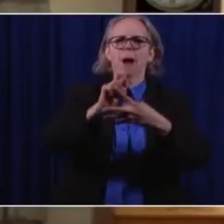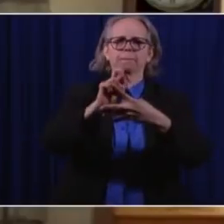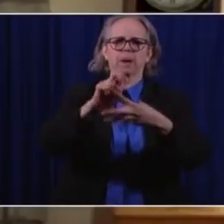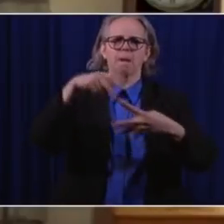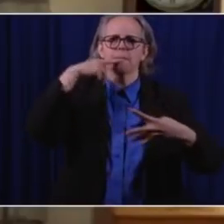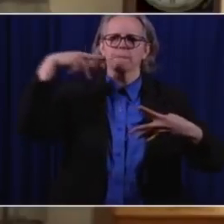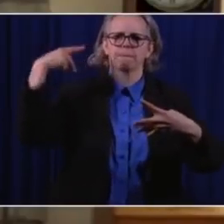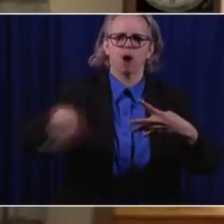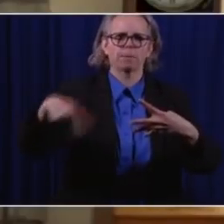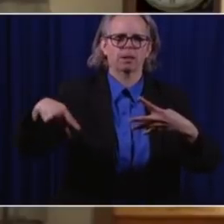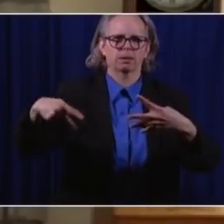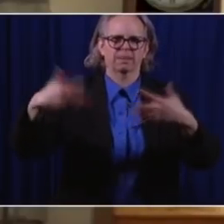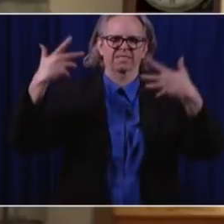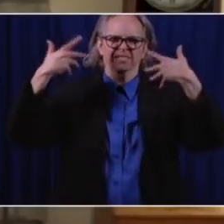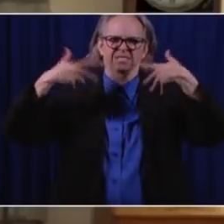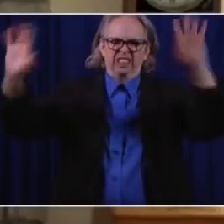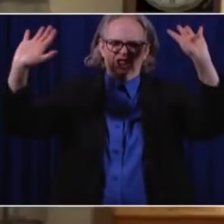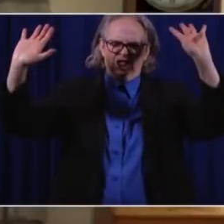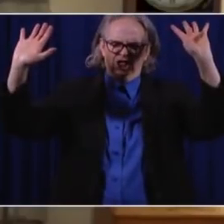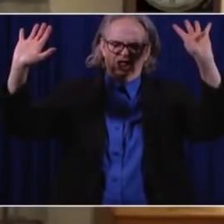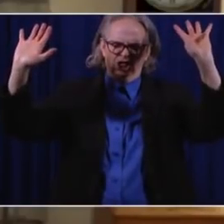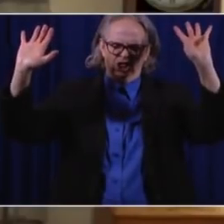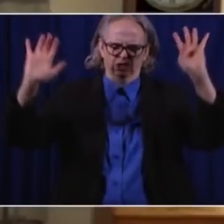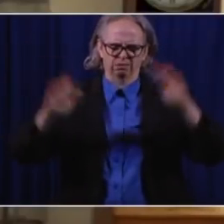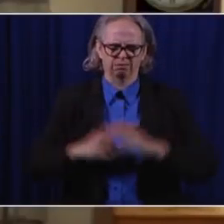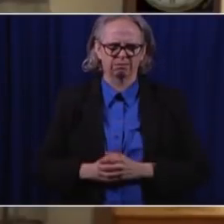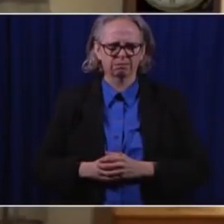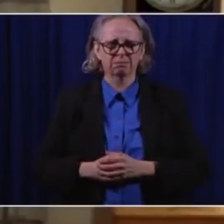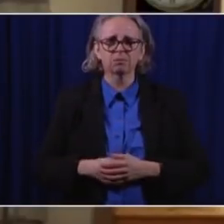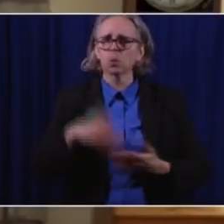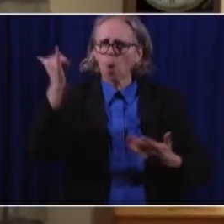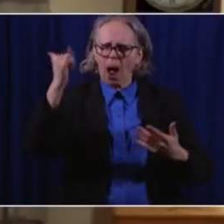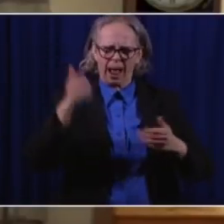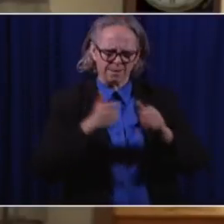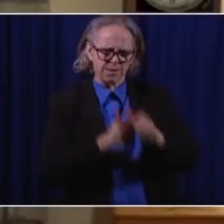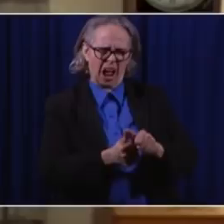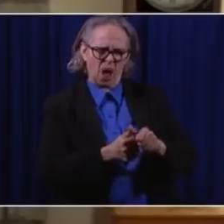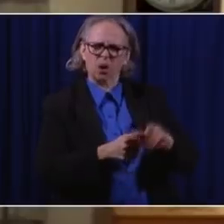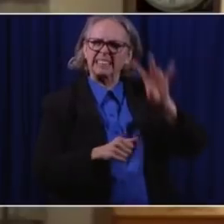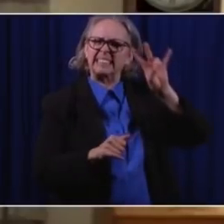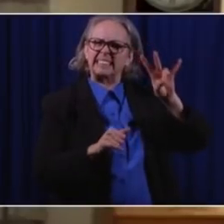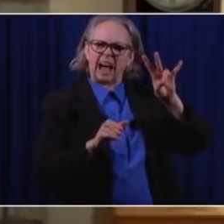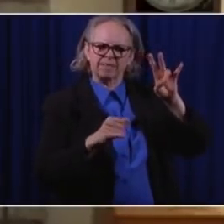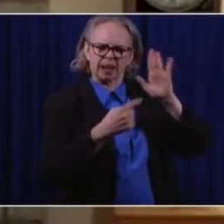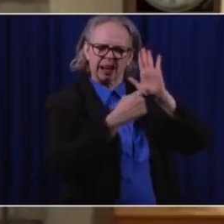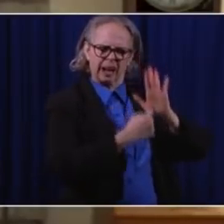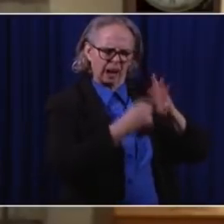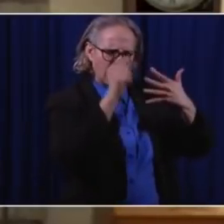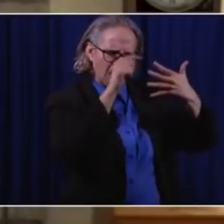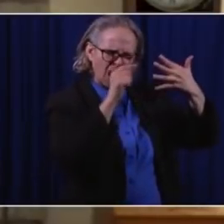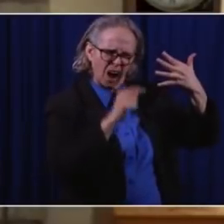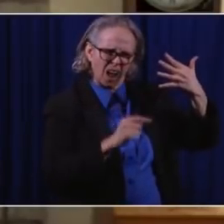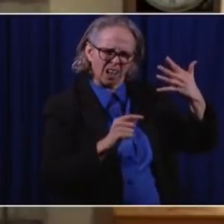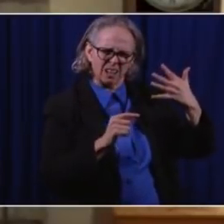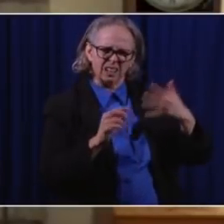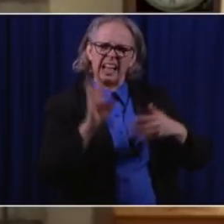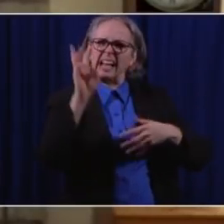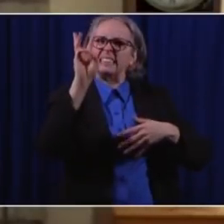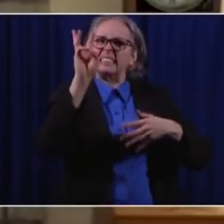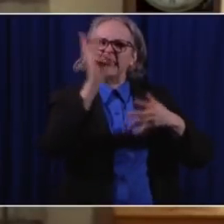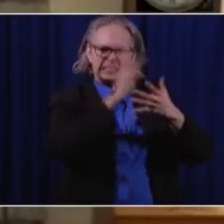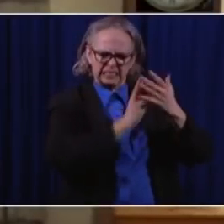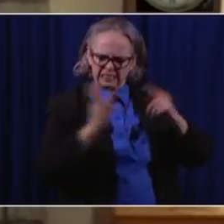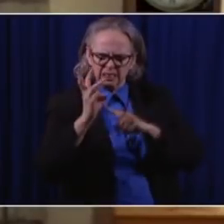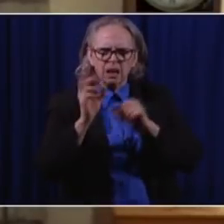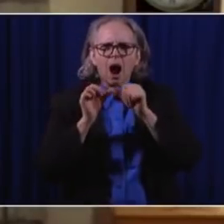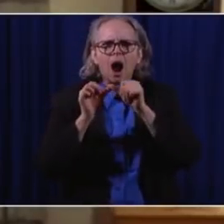indicators for at least 2 weeks. This is a sign that we're starting to see sustained impacts on our healthcare services, impacts on